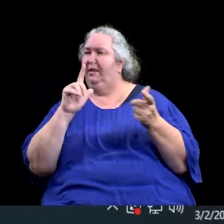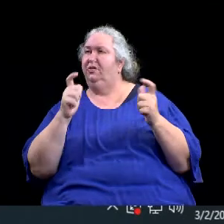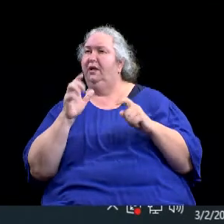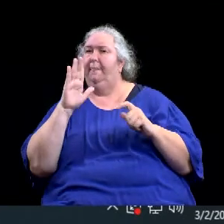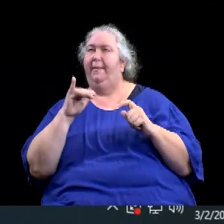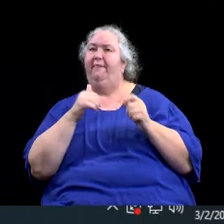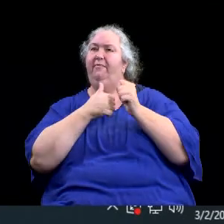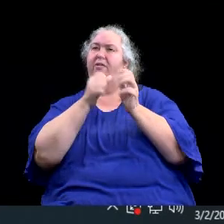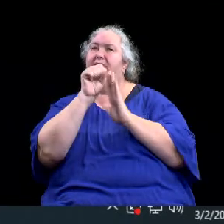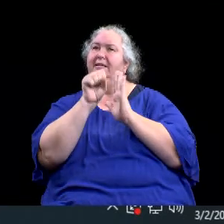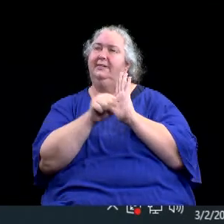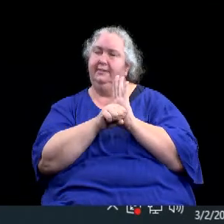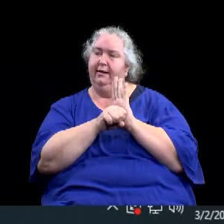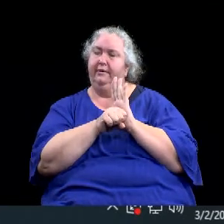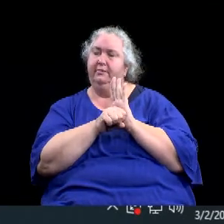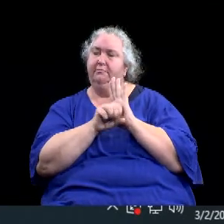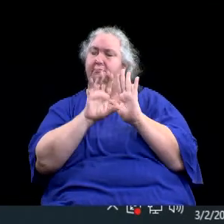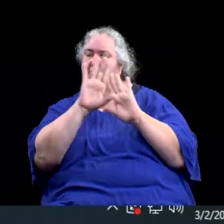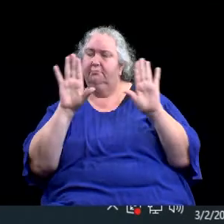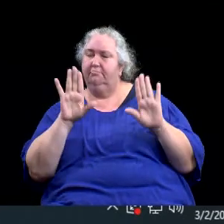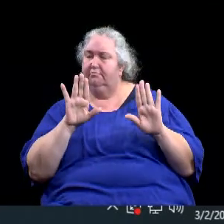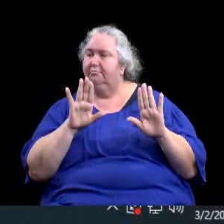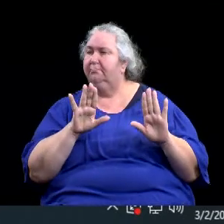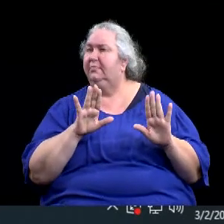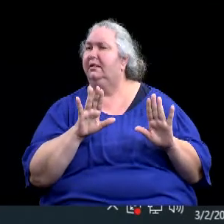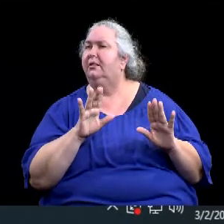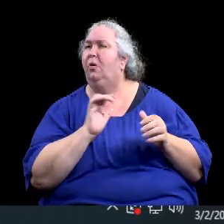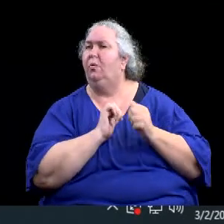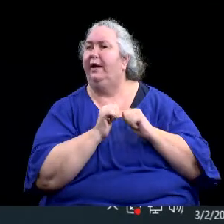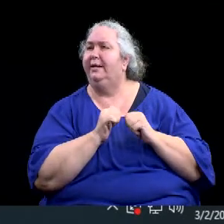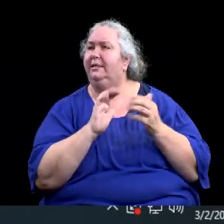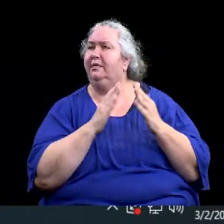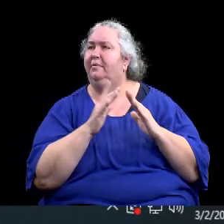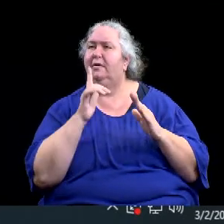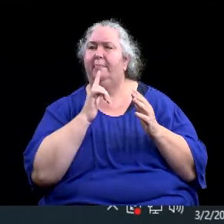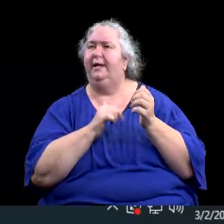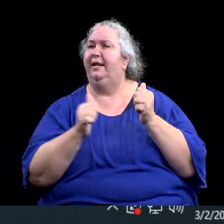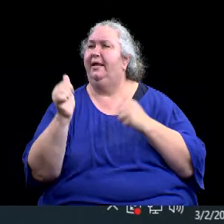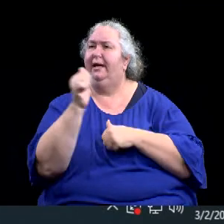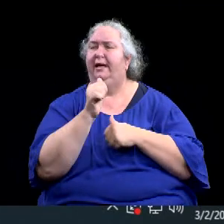community has been far ahead of any local or state COVID protocols, and